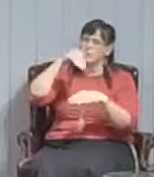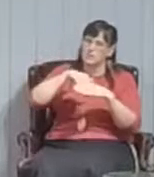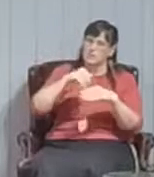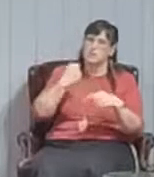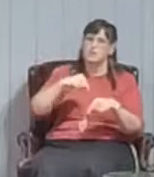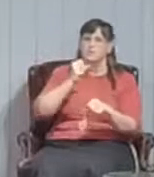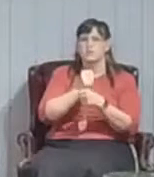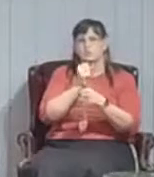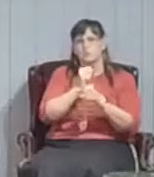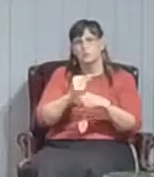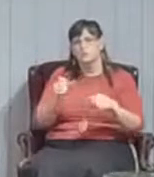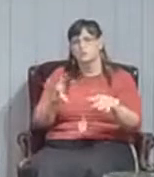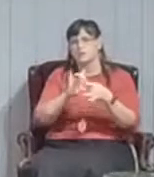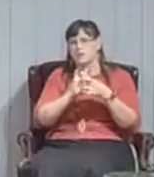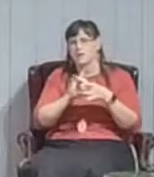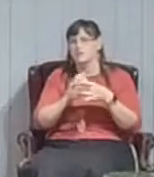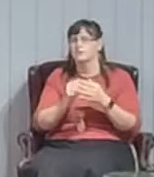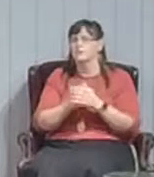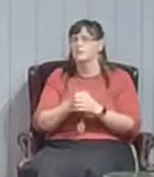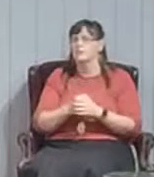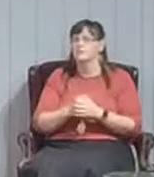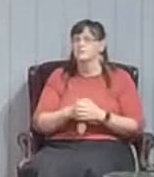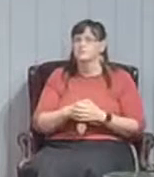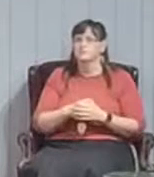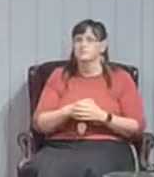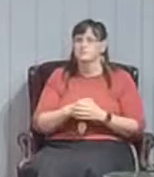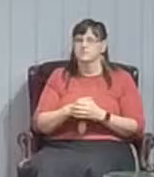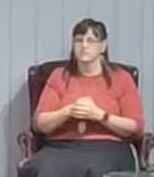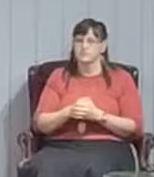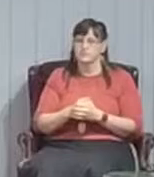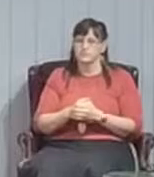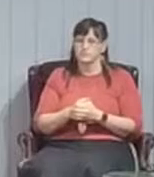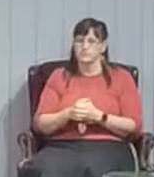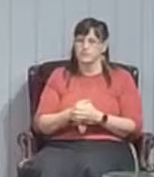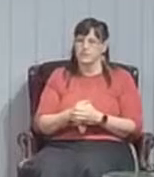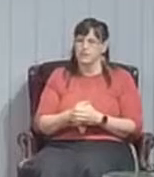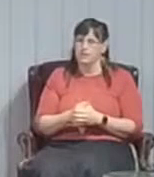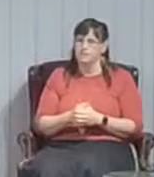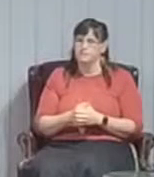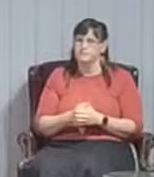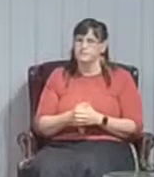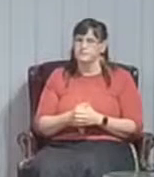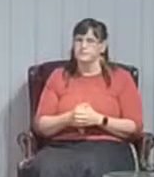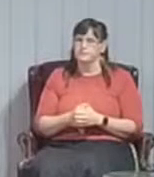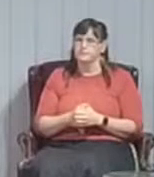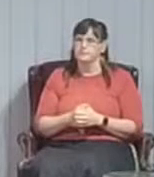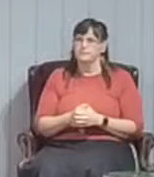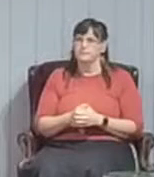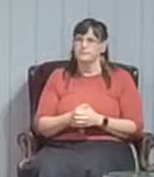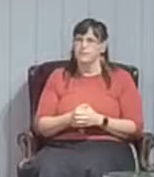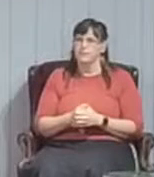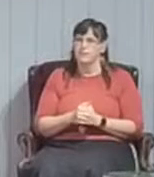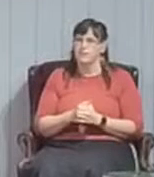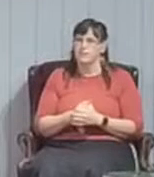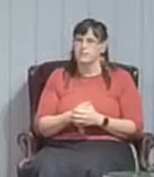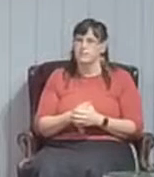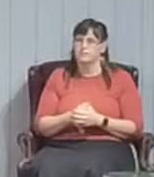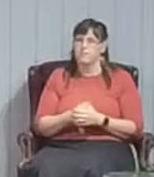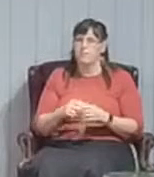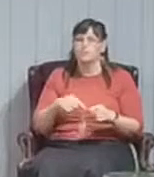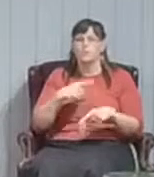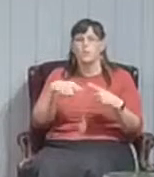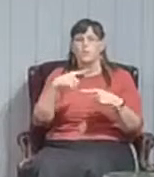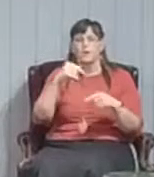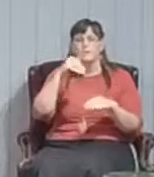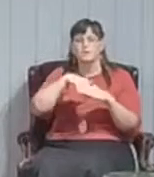all that kind of stuff. I know I made mention of this in that last message, but I think it bears repeating for me to tell a story.